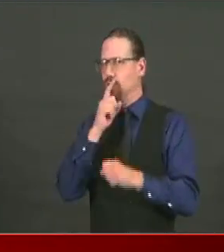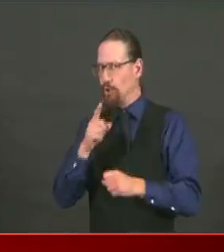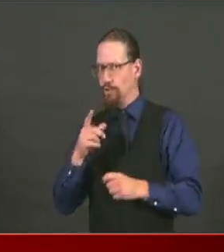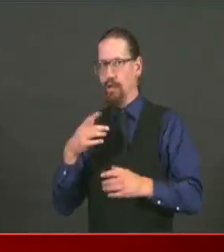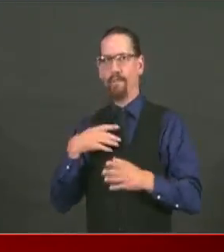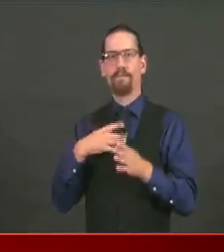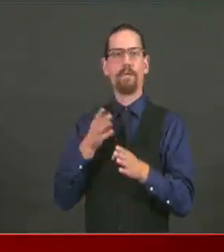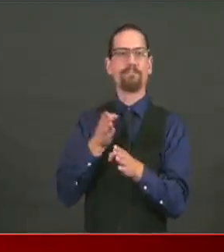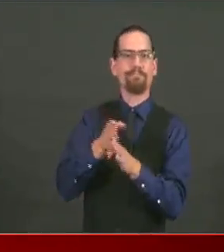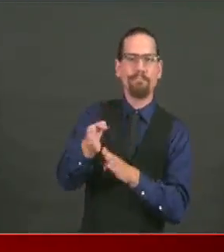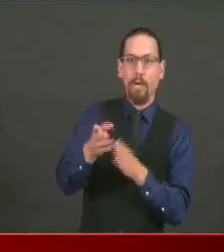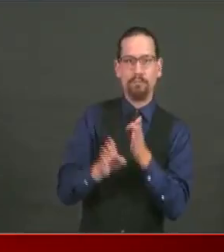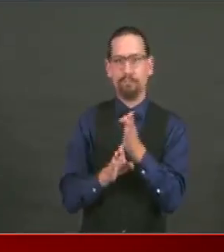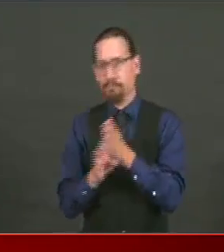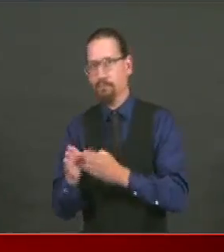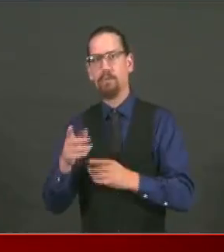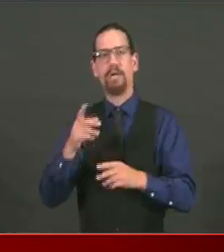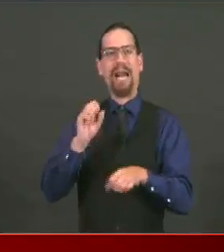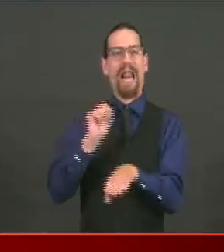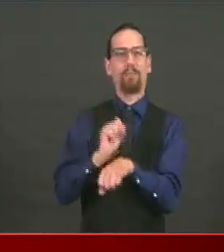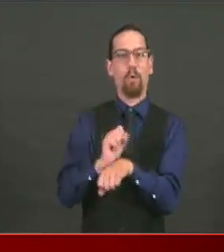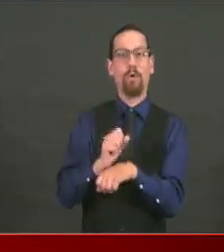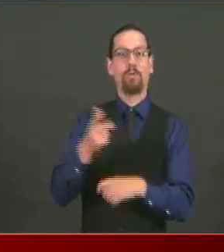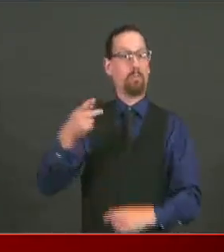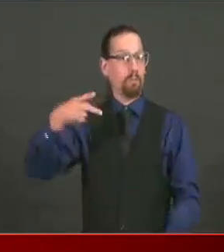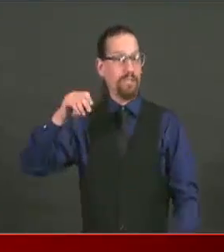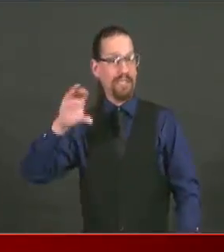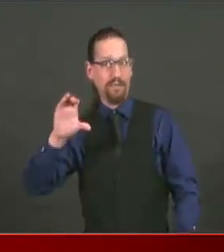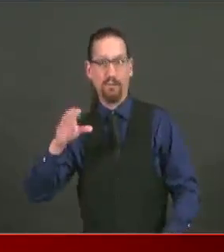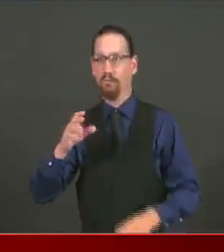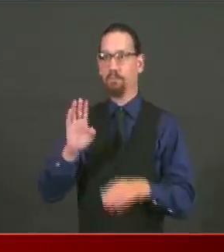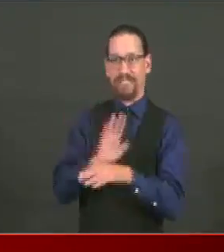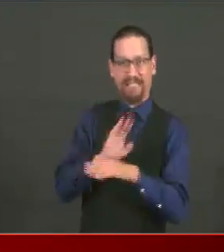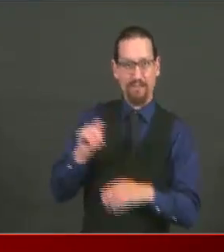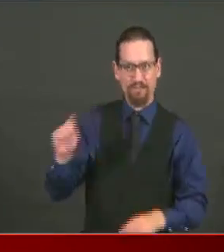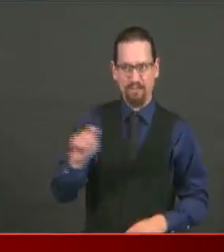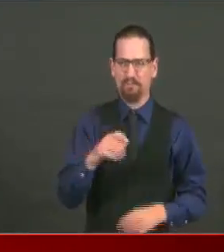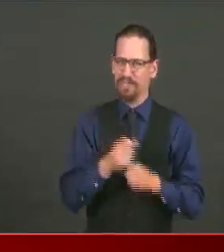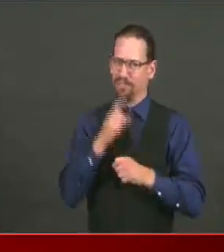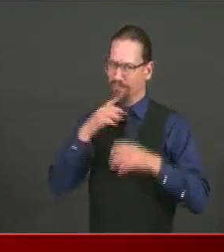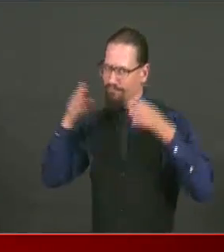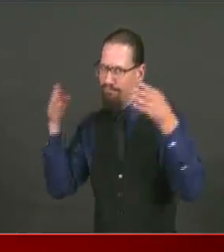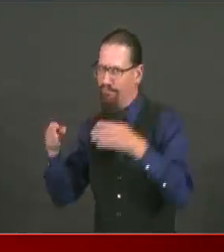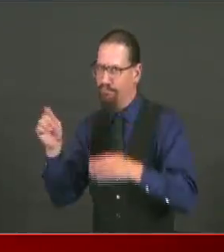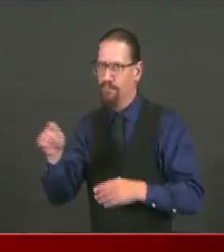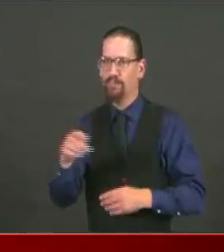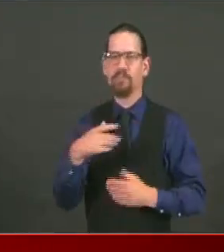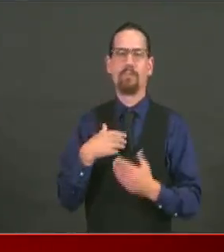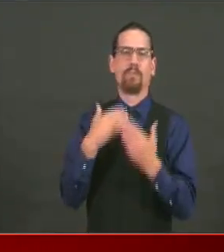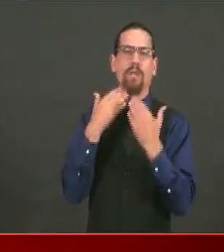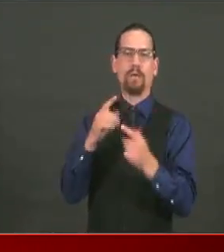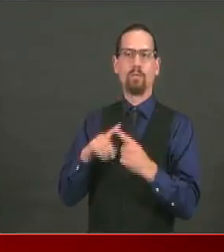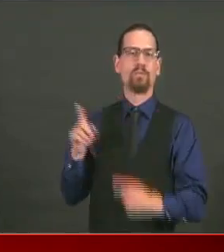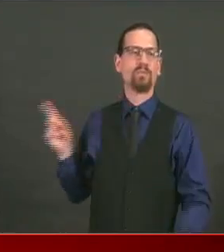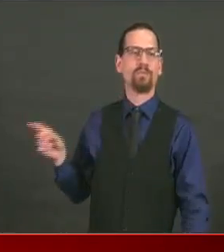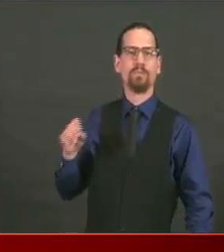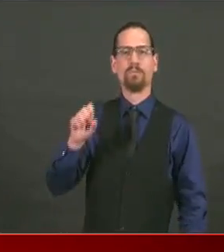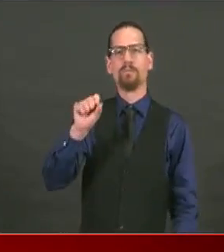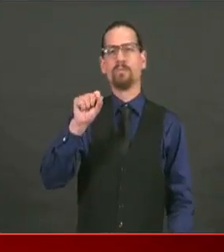that. So I would say, first of all, a big thank you to Stephen Pryor and his team at the Commerce